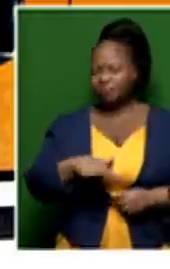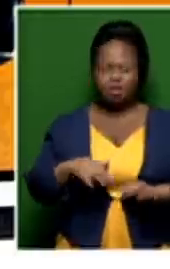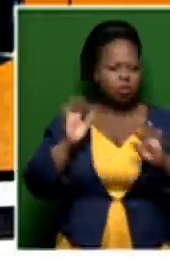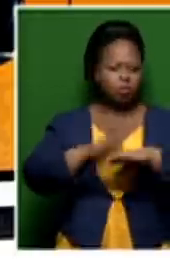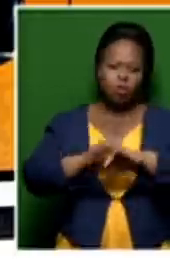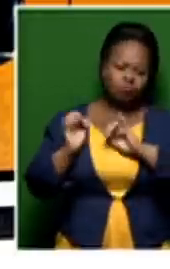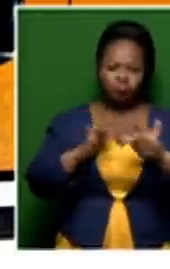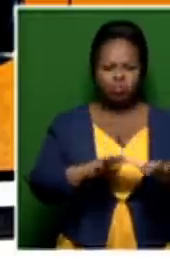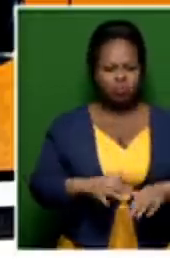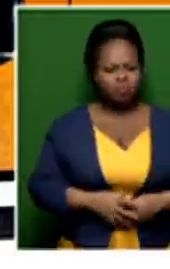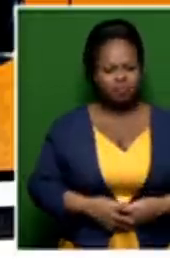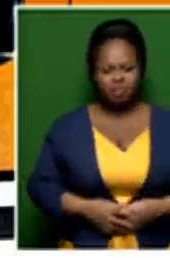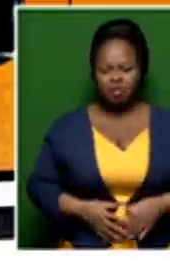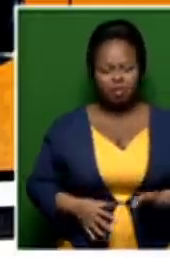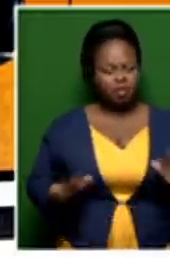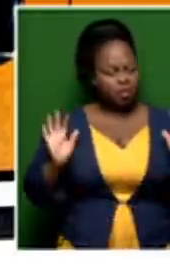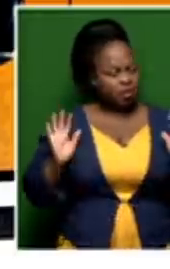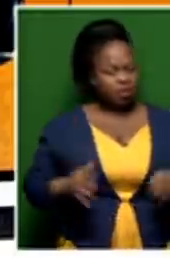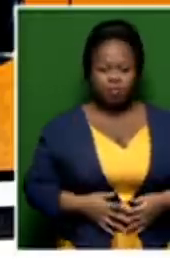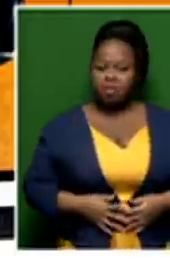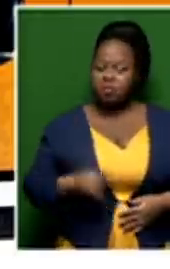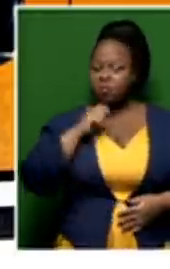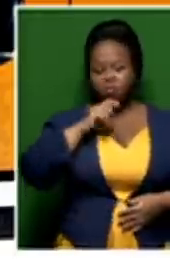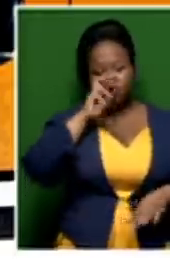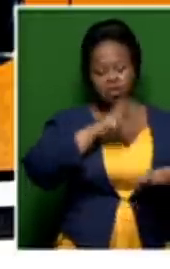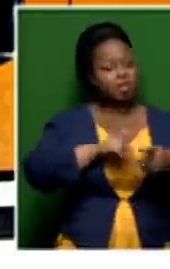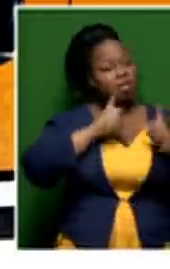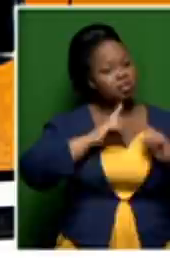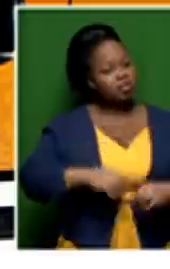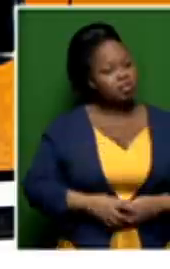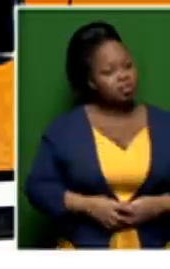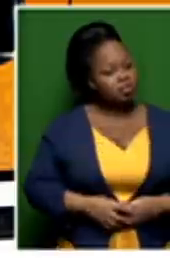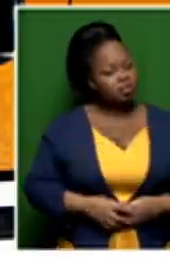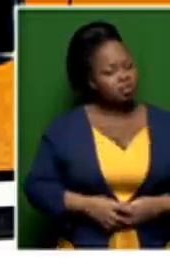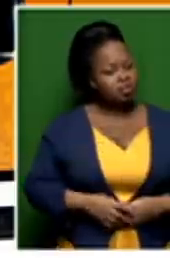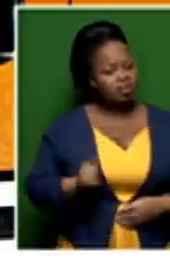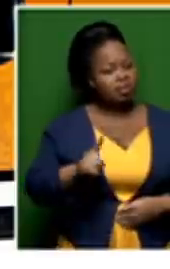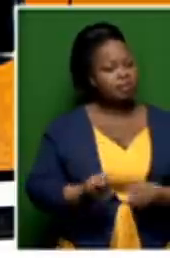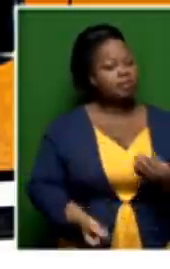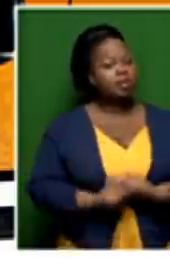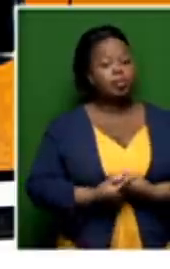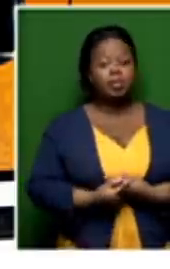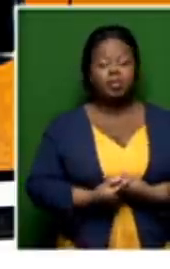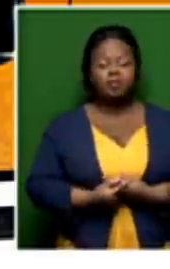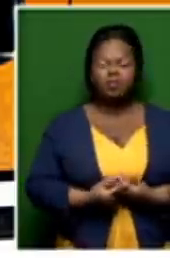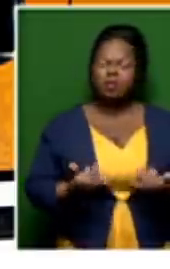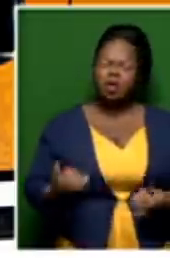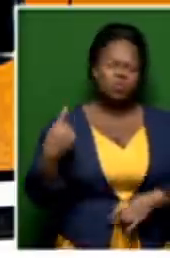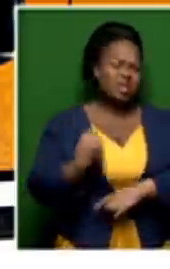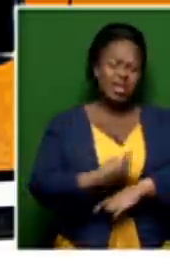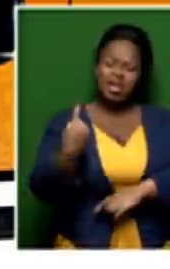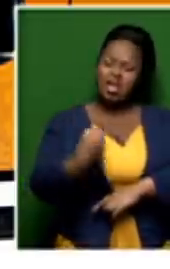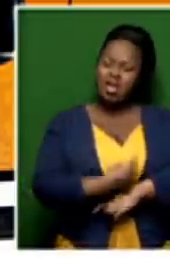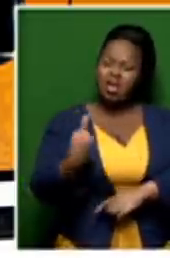crowd comes in. And yeah. So. But we need answers. This has happened for a number of days